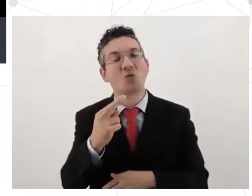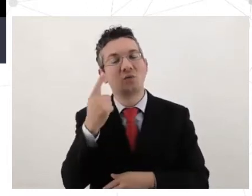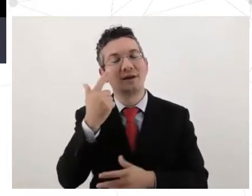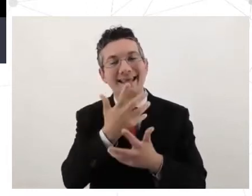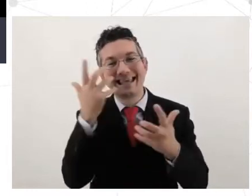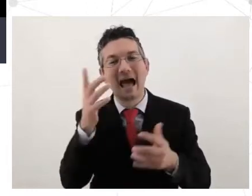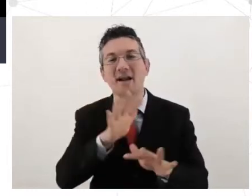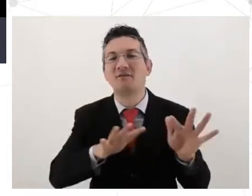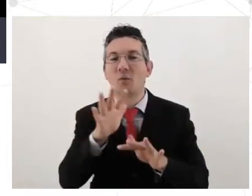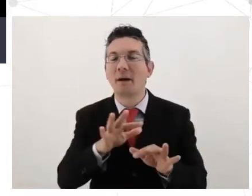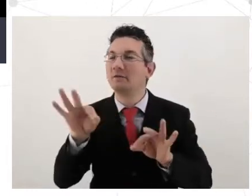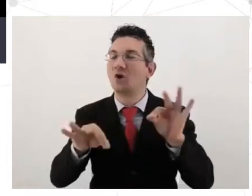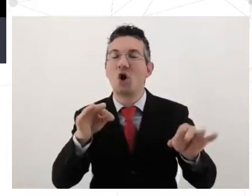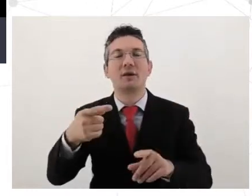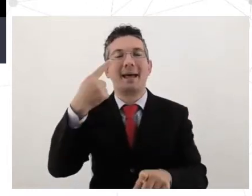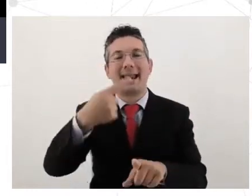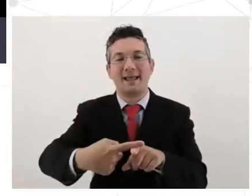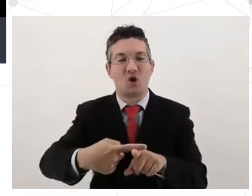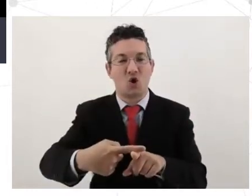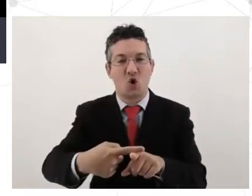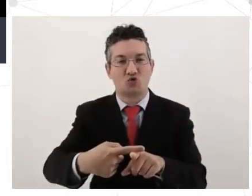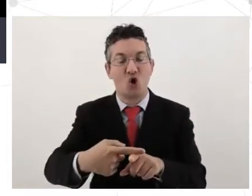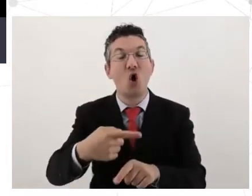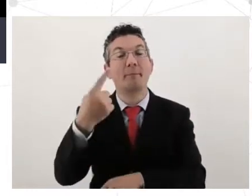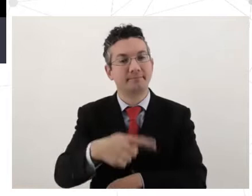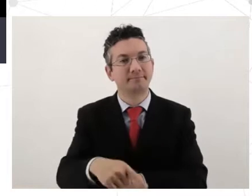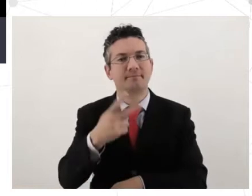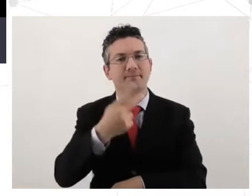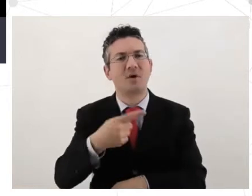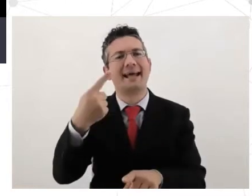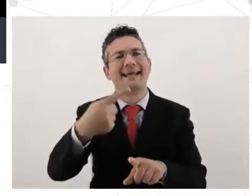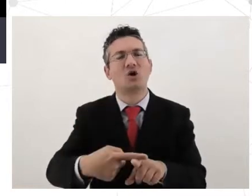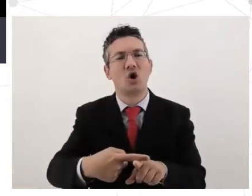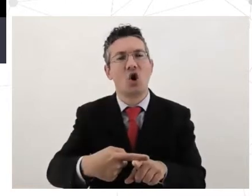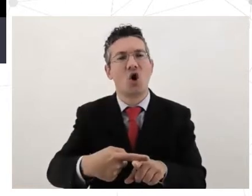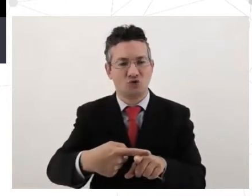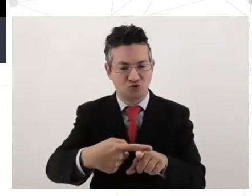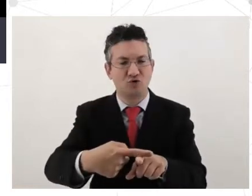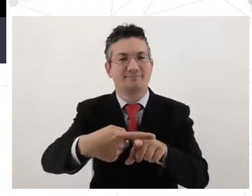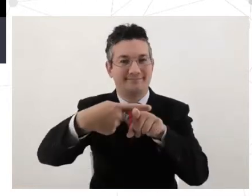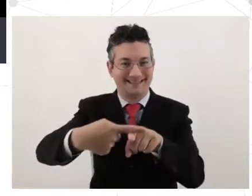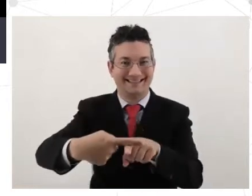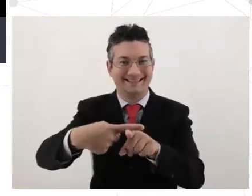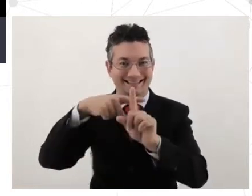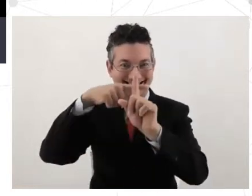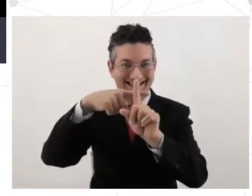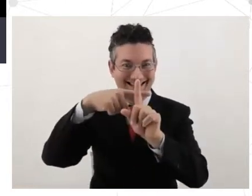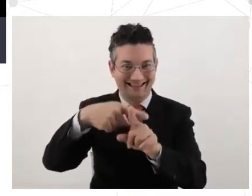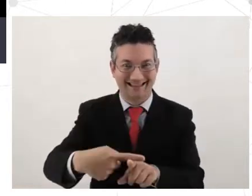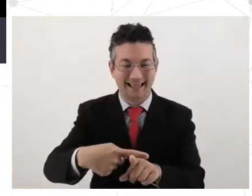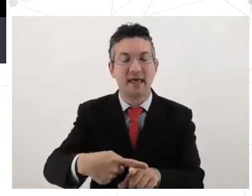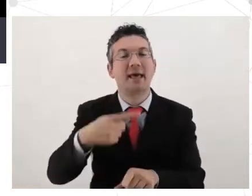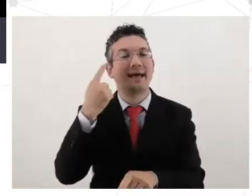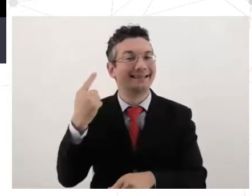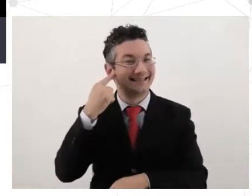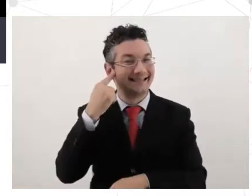the path, which is where we are currently going. The beacon is always there, giving